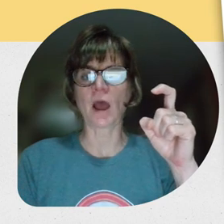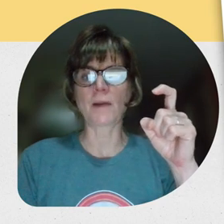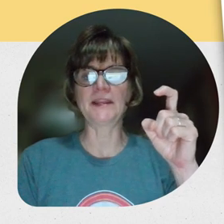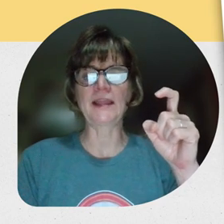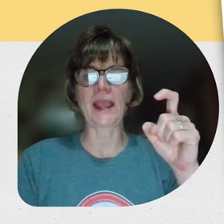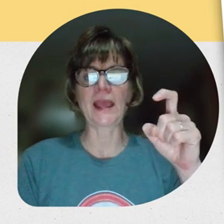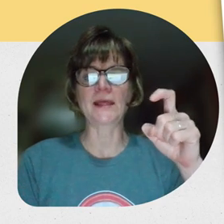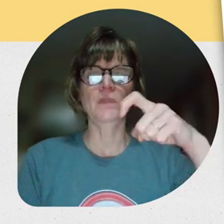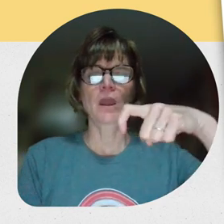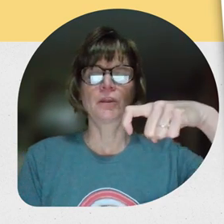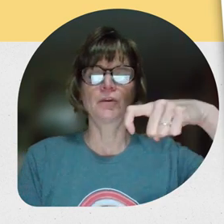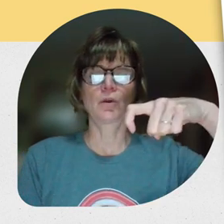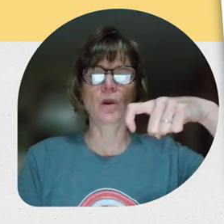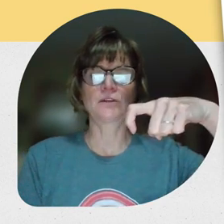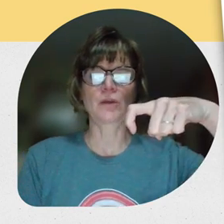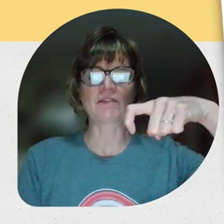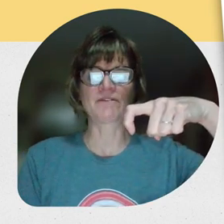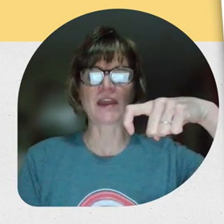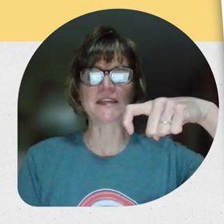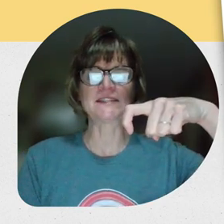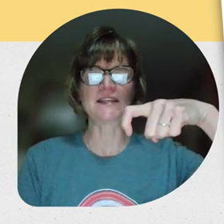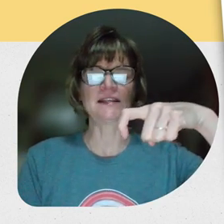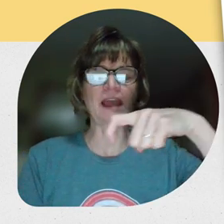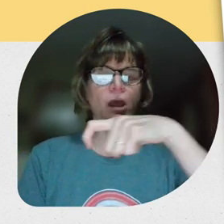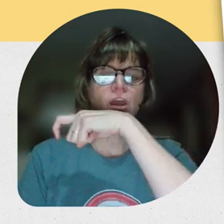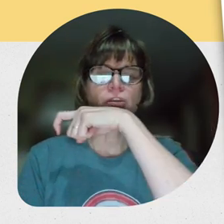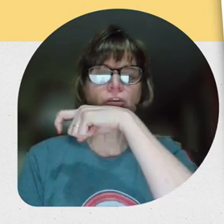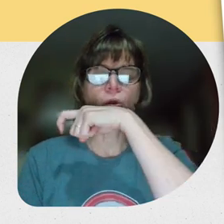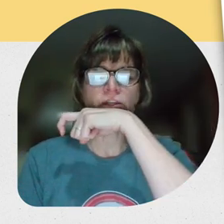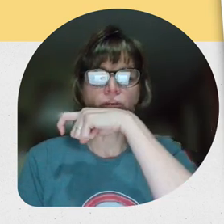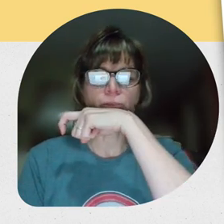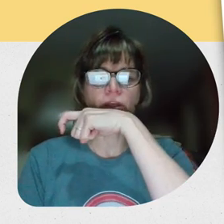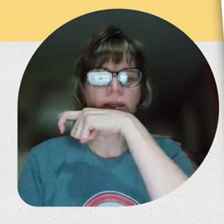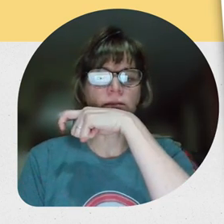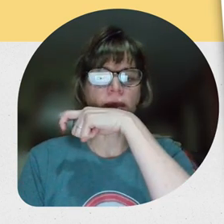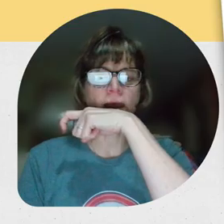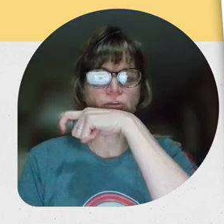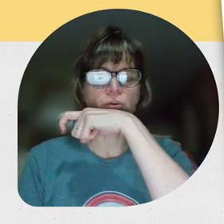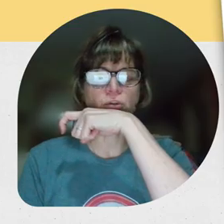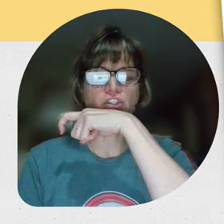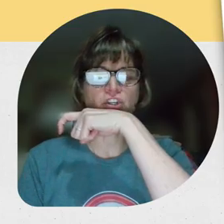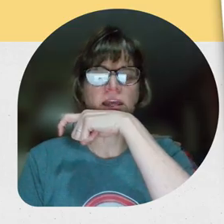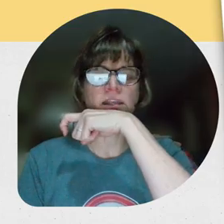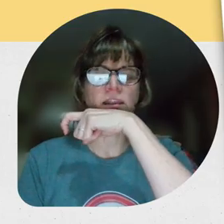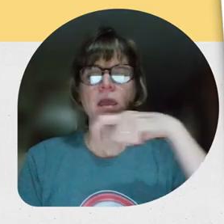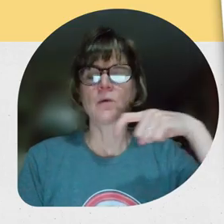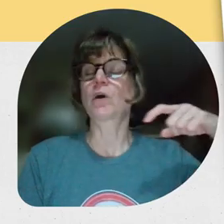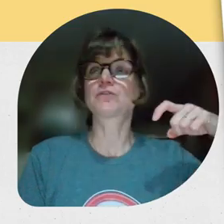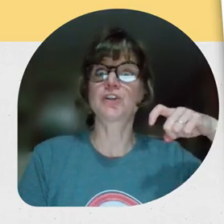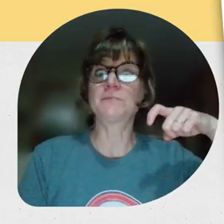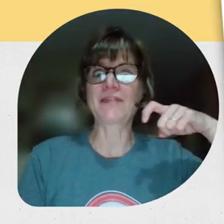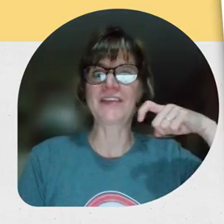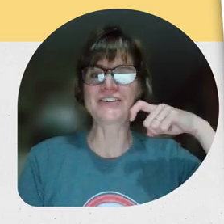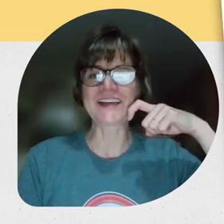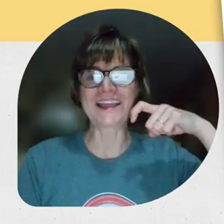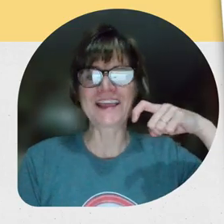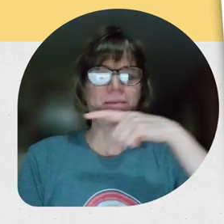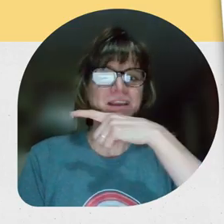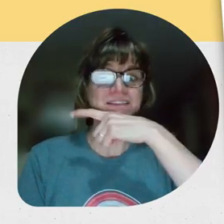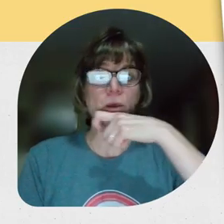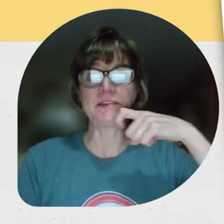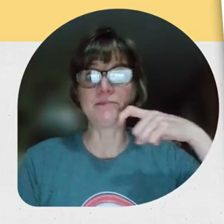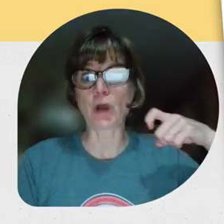your dominant hand. You're going to have it facing down. You're going to bring it to your chin. Well, excuse me, on the other